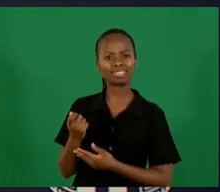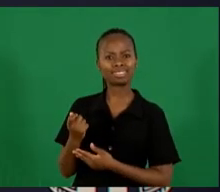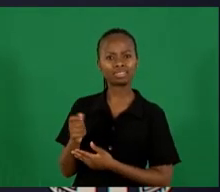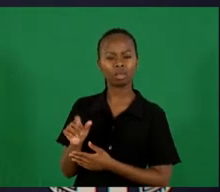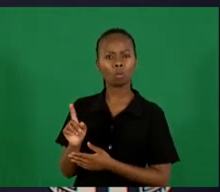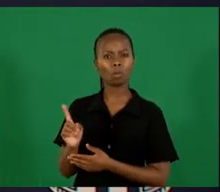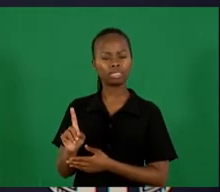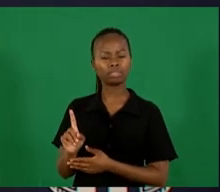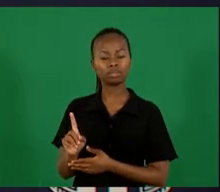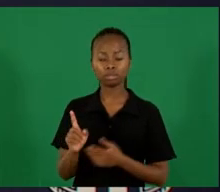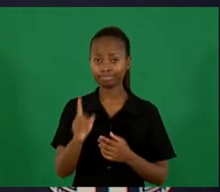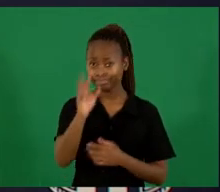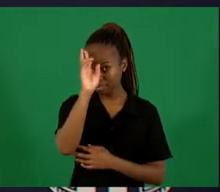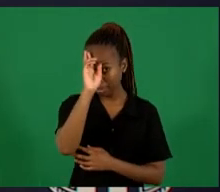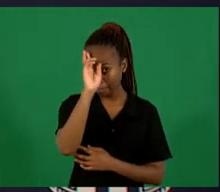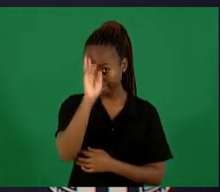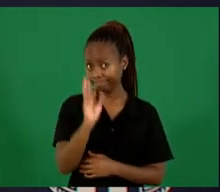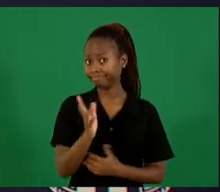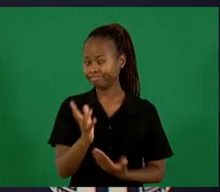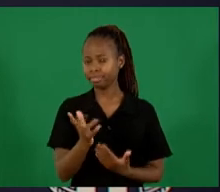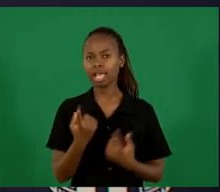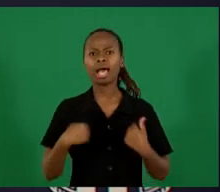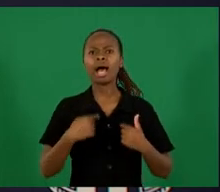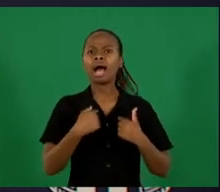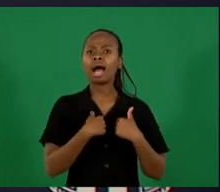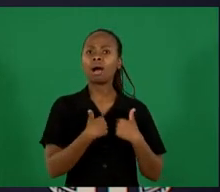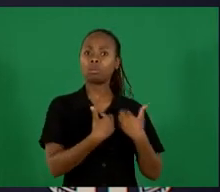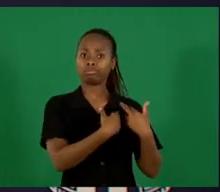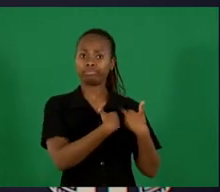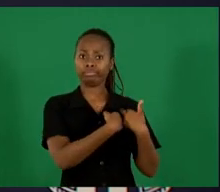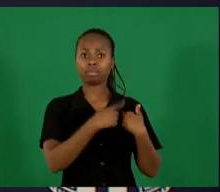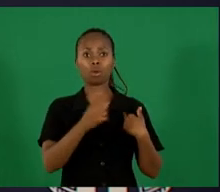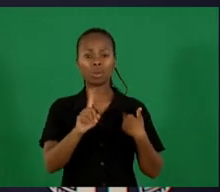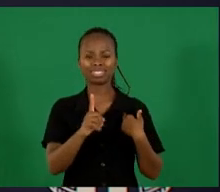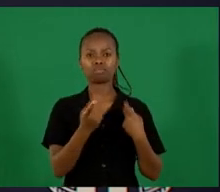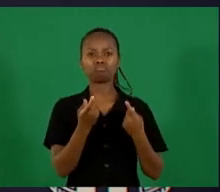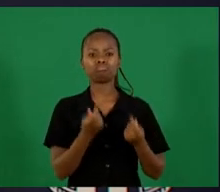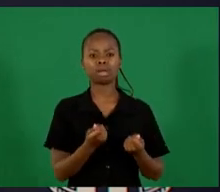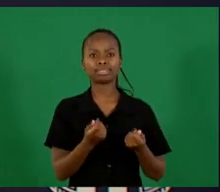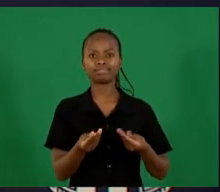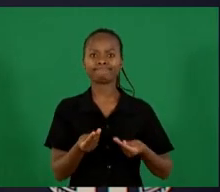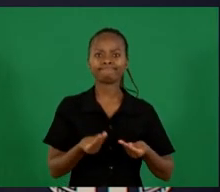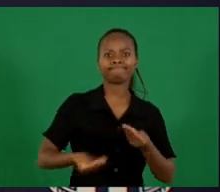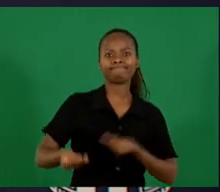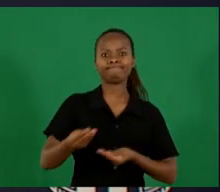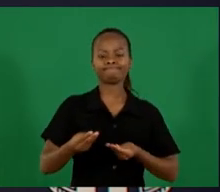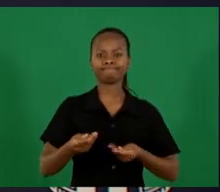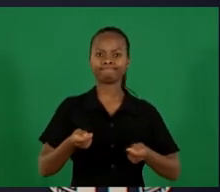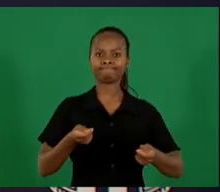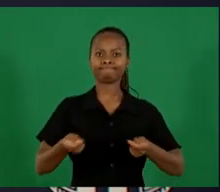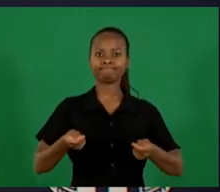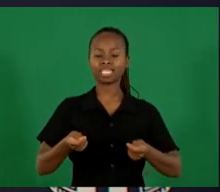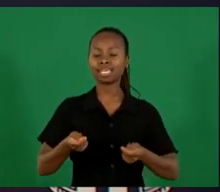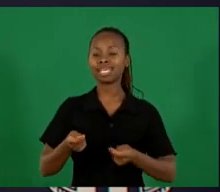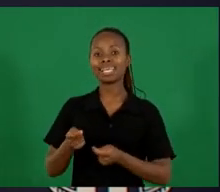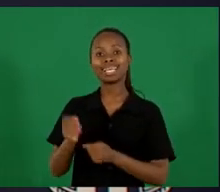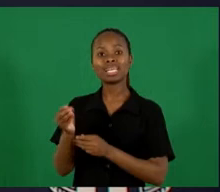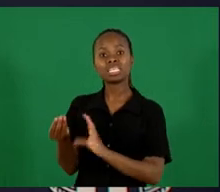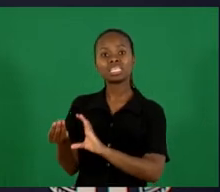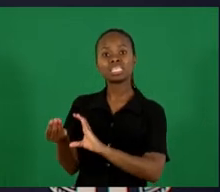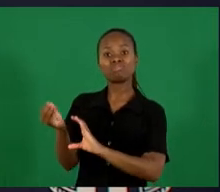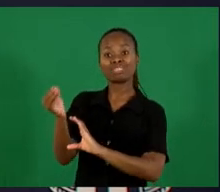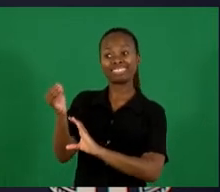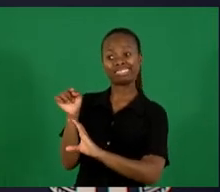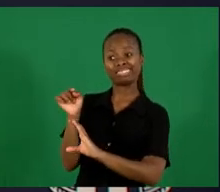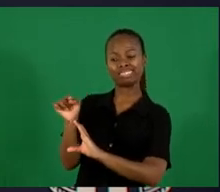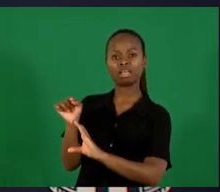responsibility, our mandate is price stability. We do not target interest rates. Interest